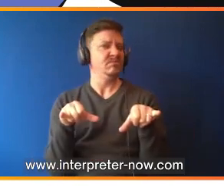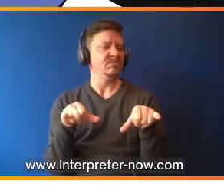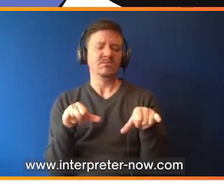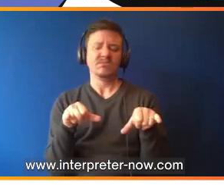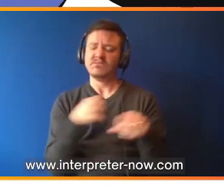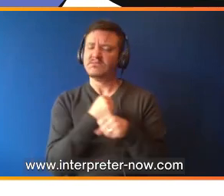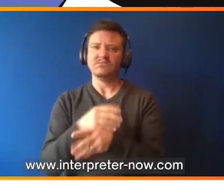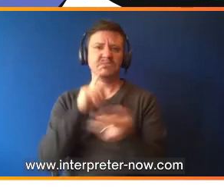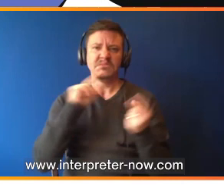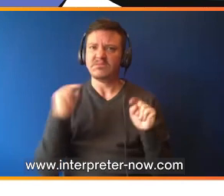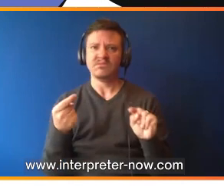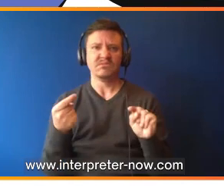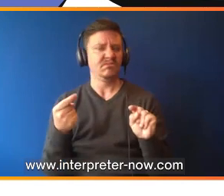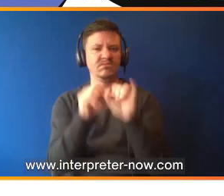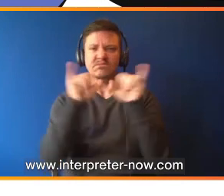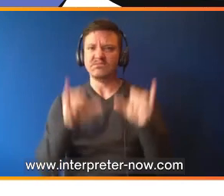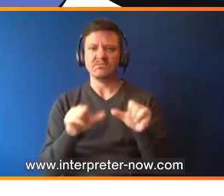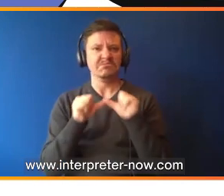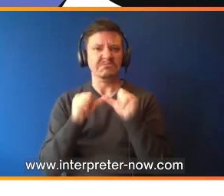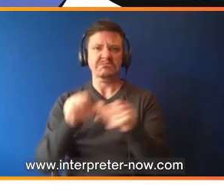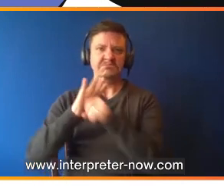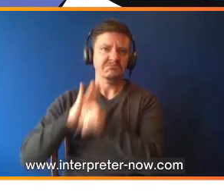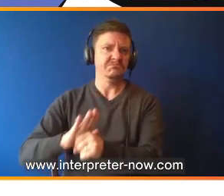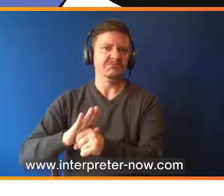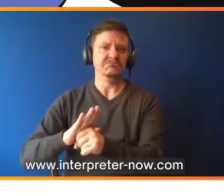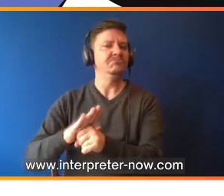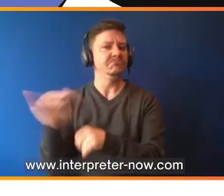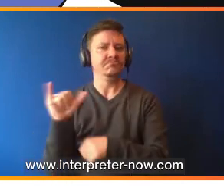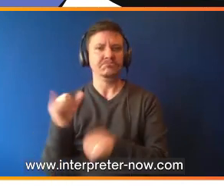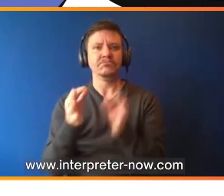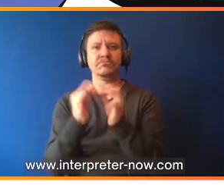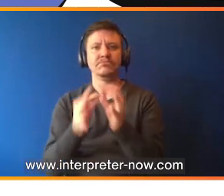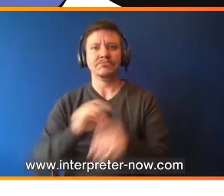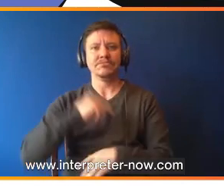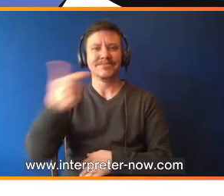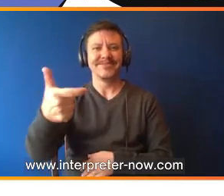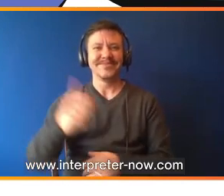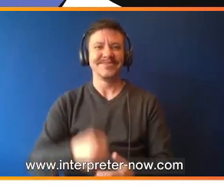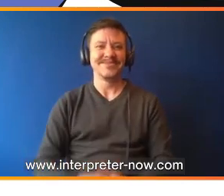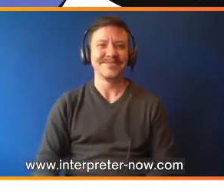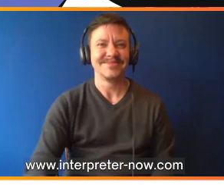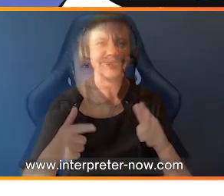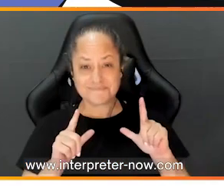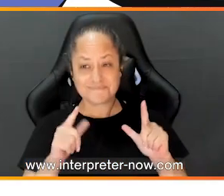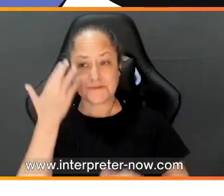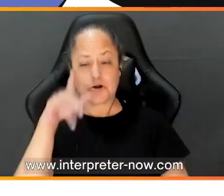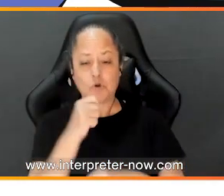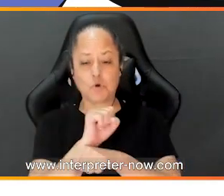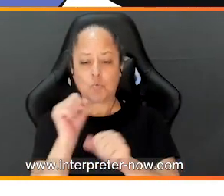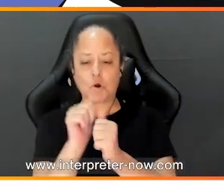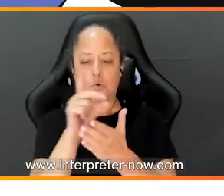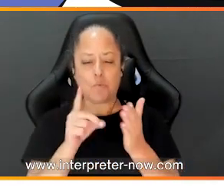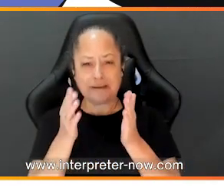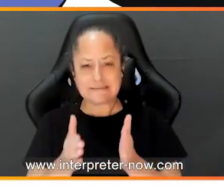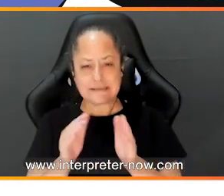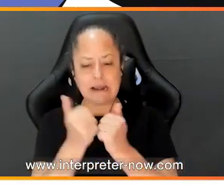kind of focused on social design. So I started thinking about questions of social impact. So when we build something, who's actually being